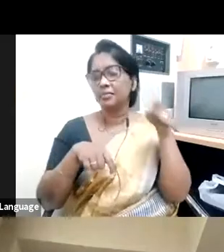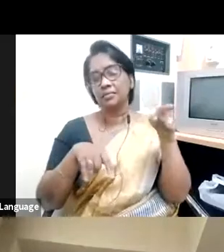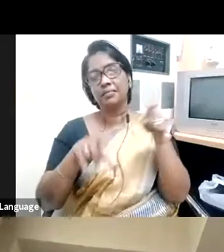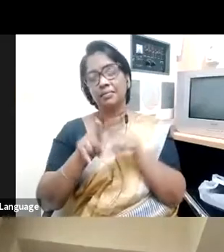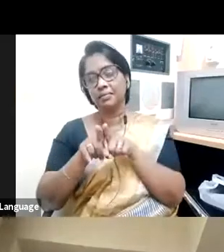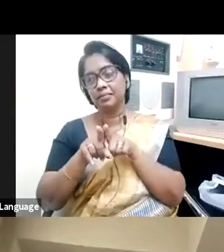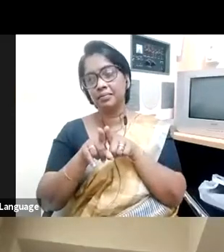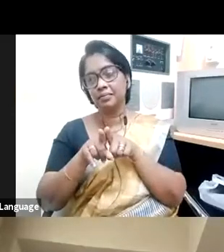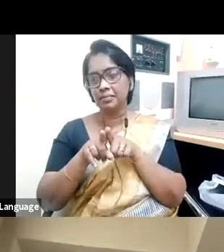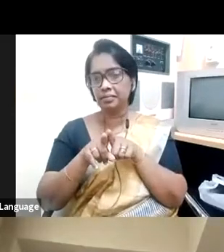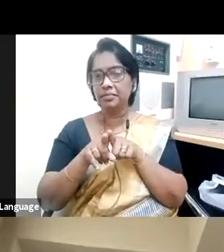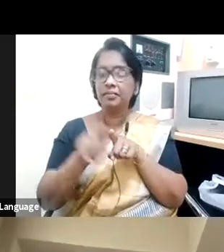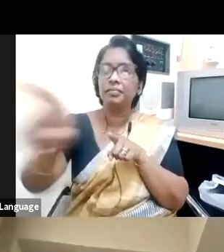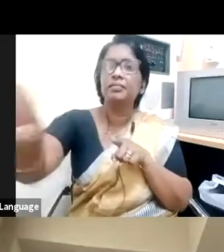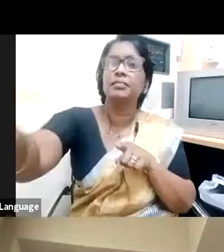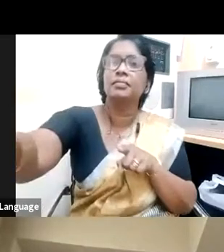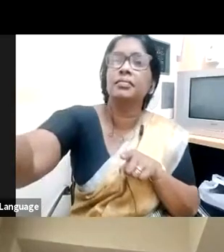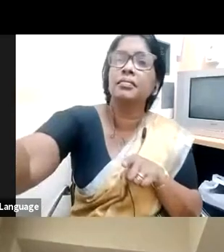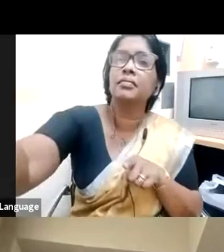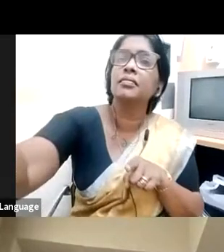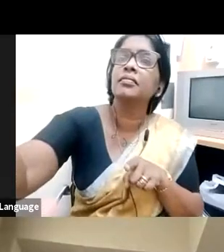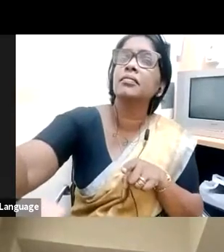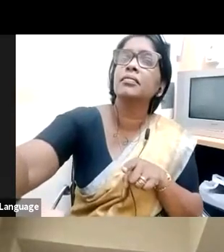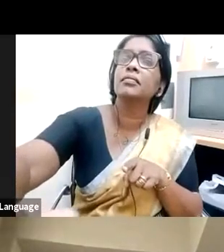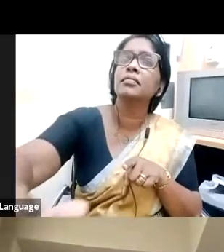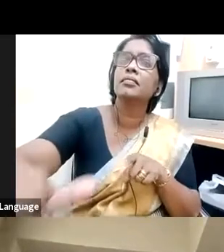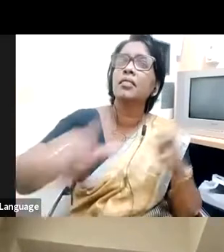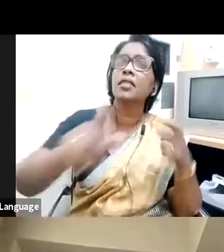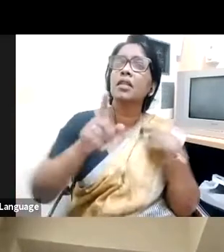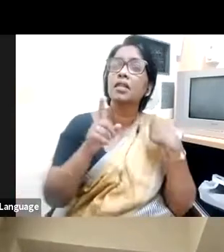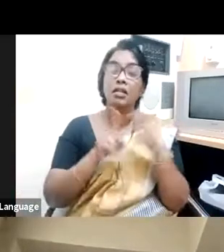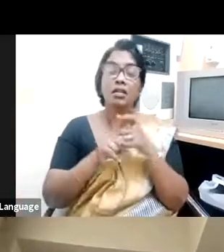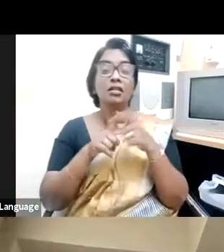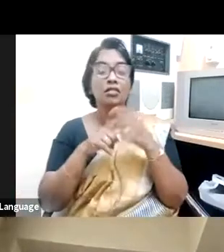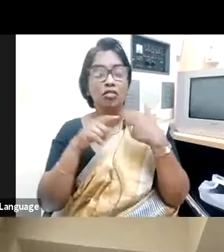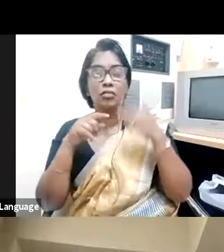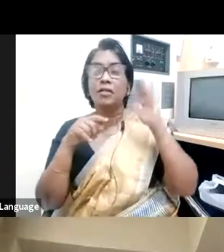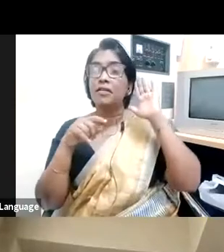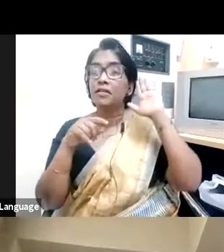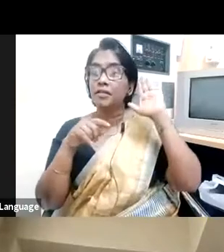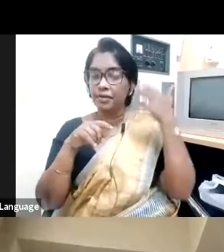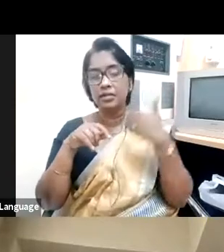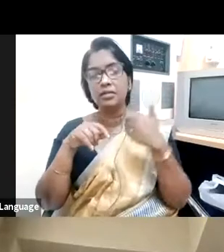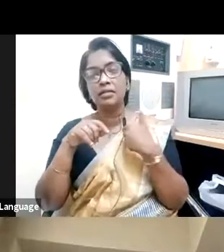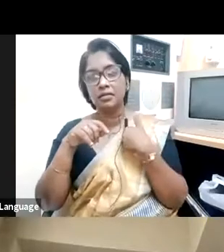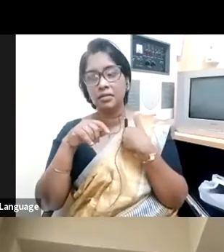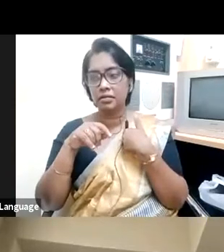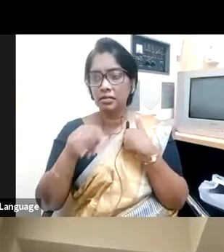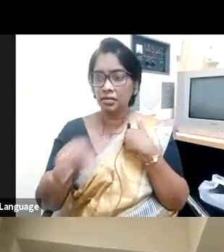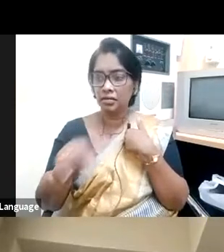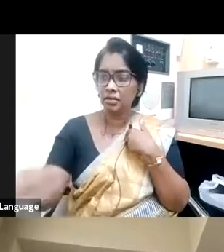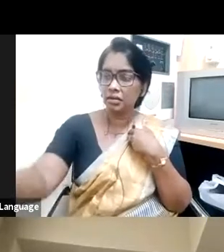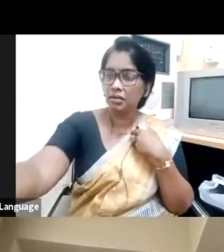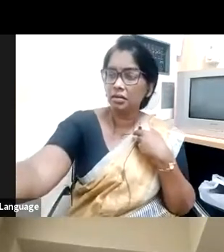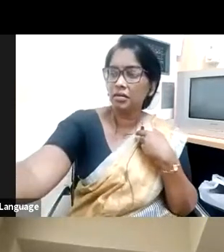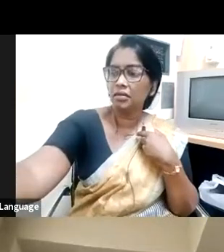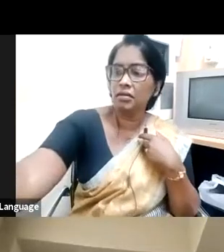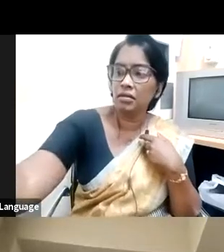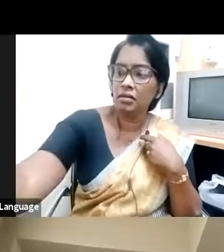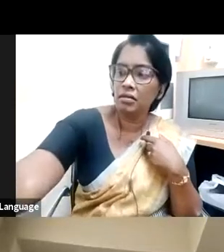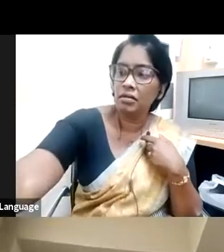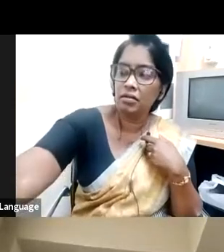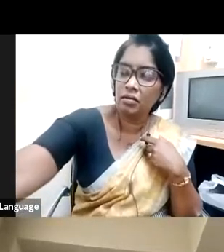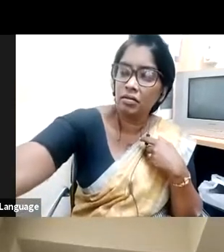our focus from Dialogue, I can tell you, and from Slascom, I can tell you, our focus is really on building,